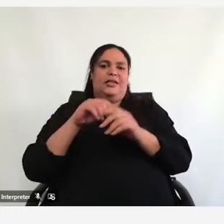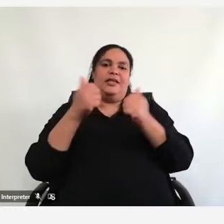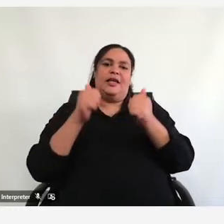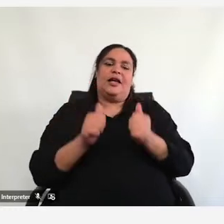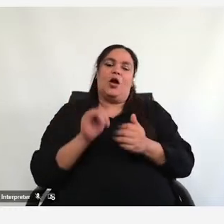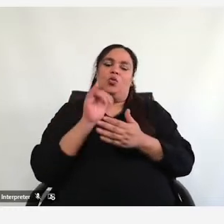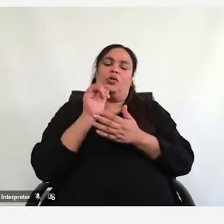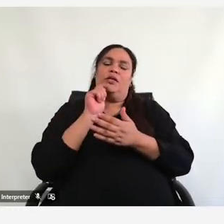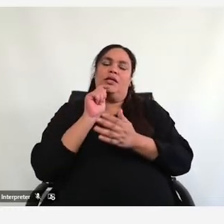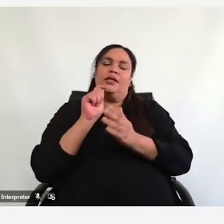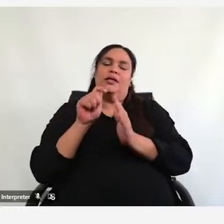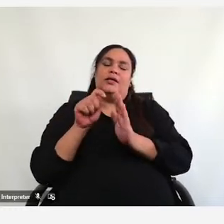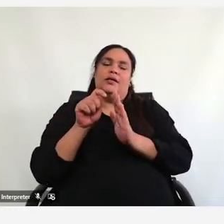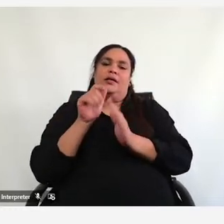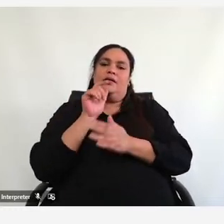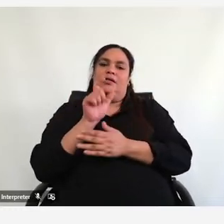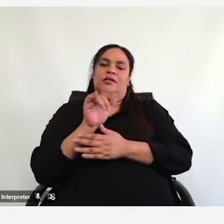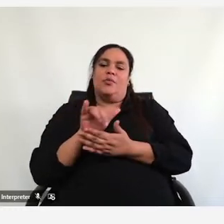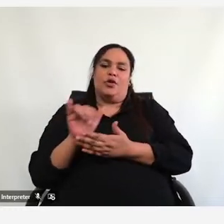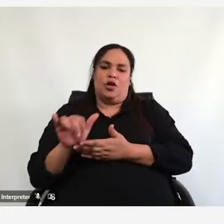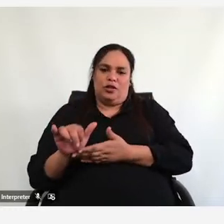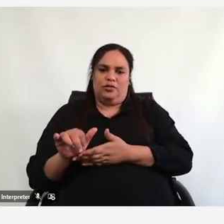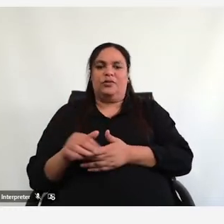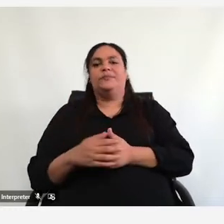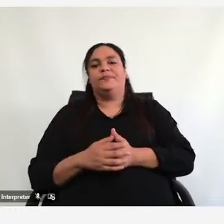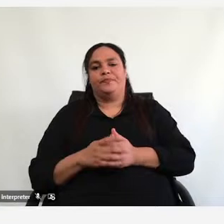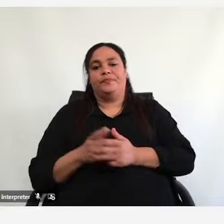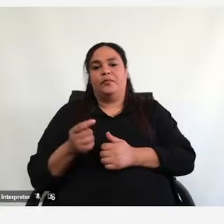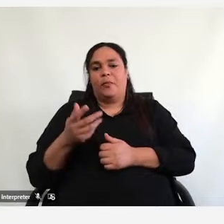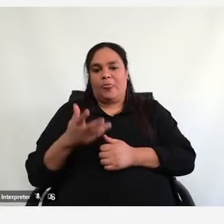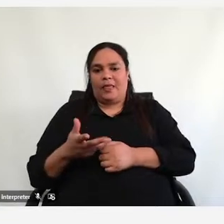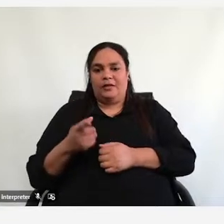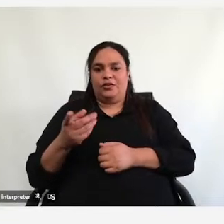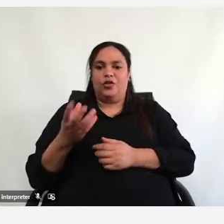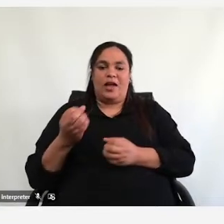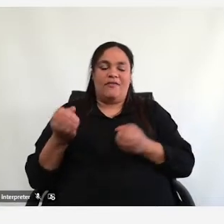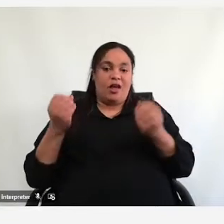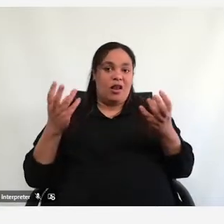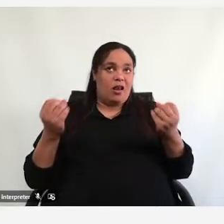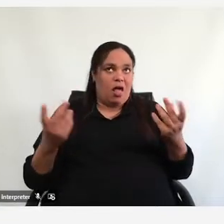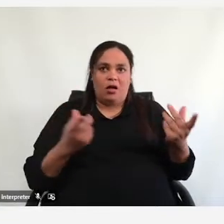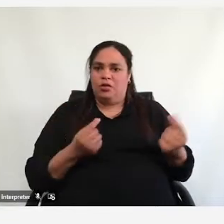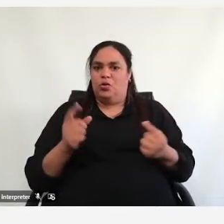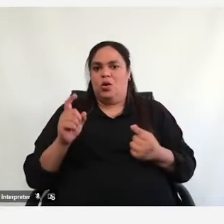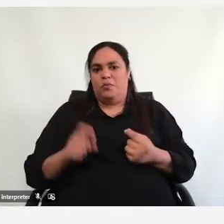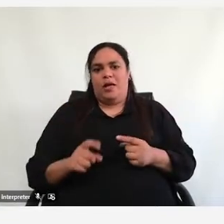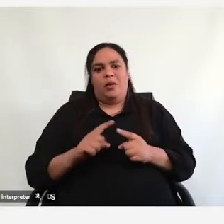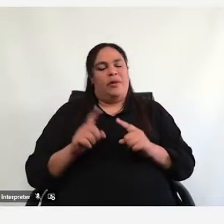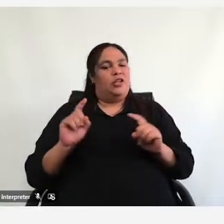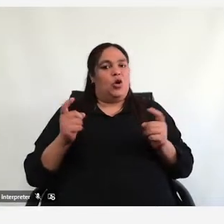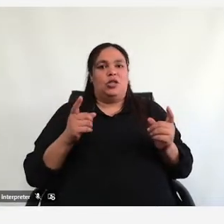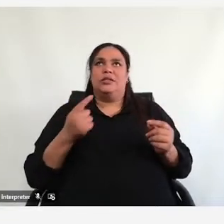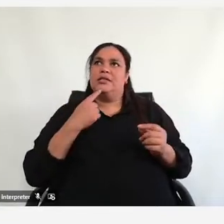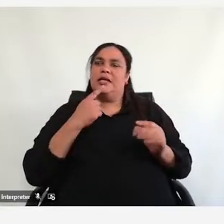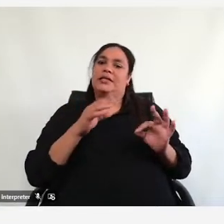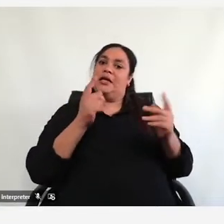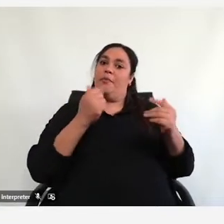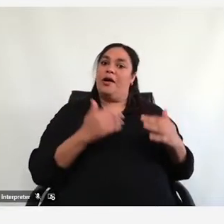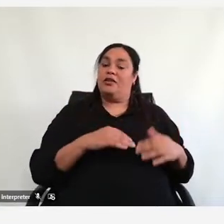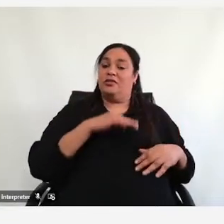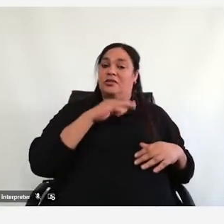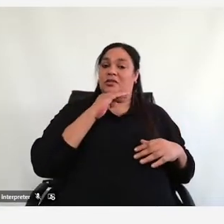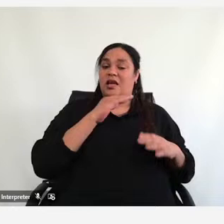terms, essentially. Speaker, we do have a lot that we still have to do, but we cannot claim that this budget is